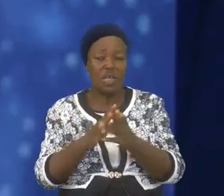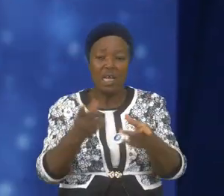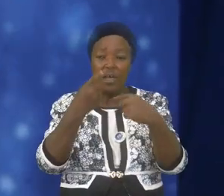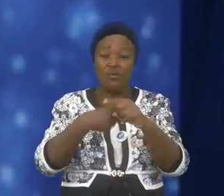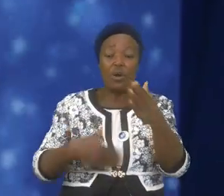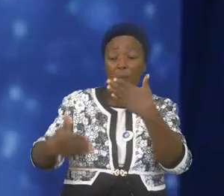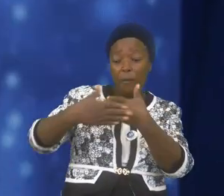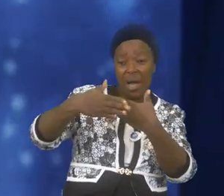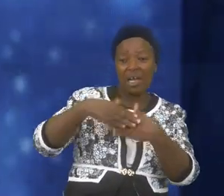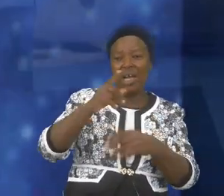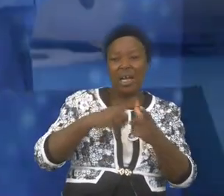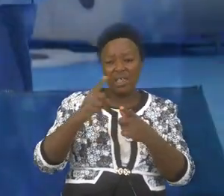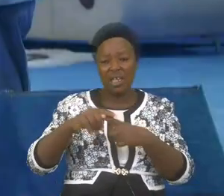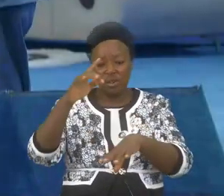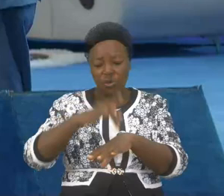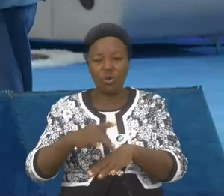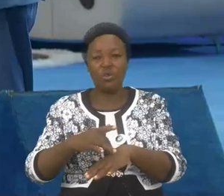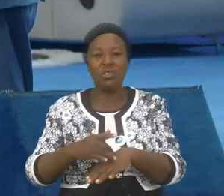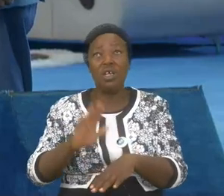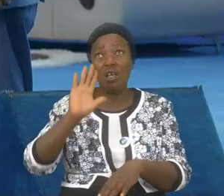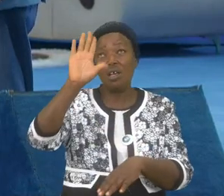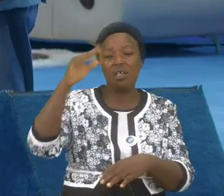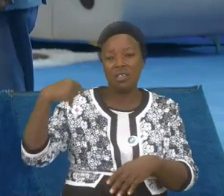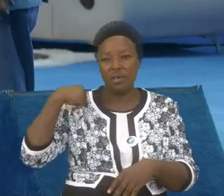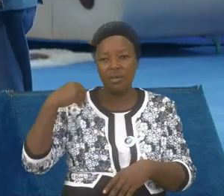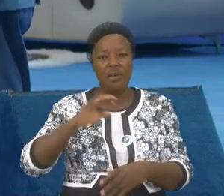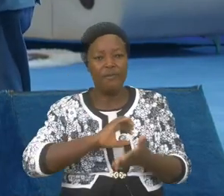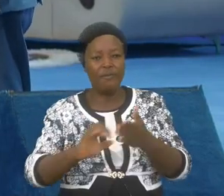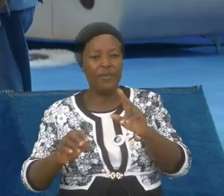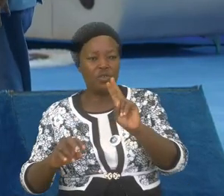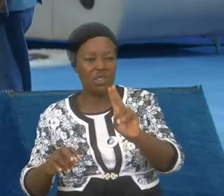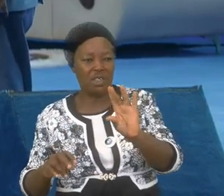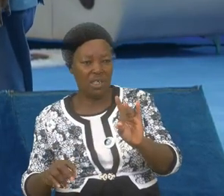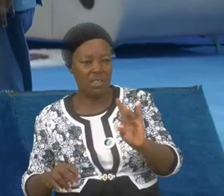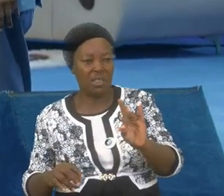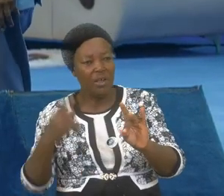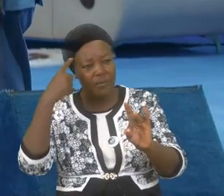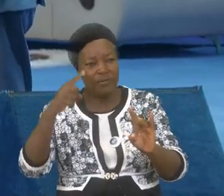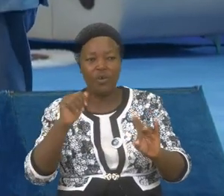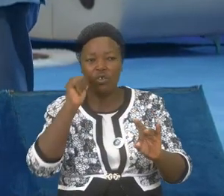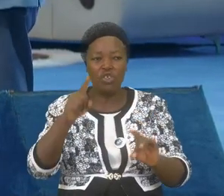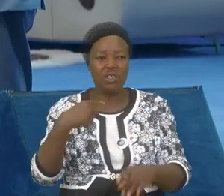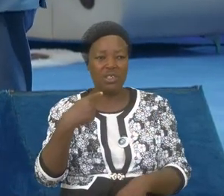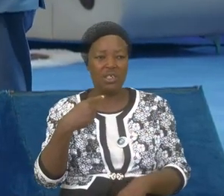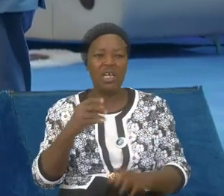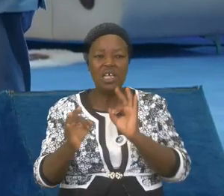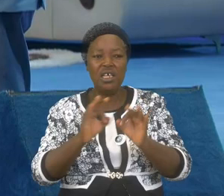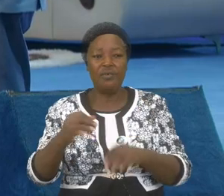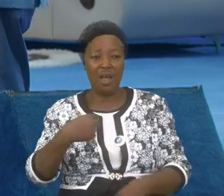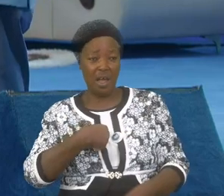28. For she said, if I may but touch his clothes,